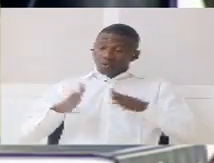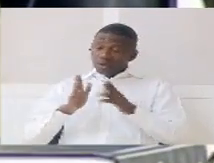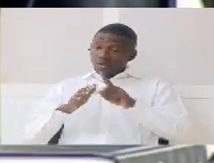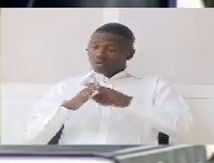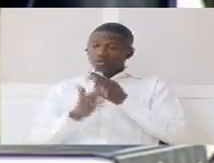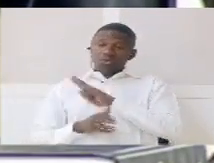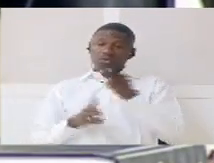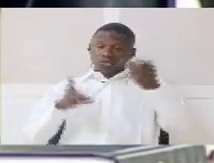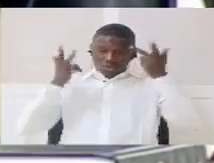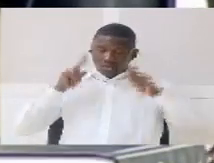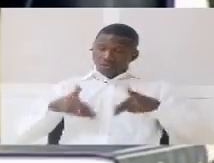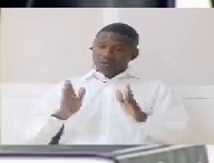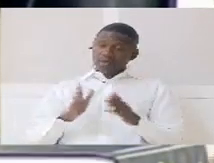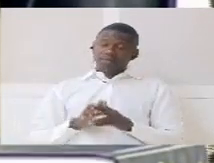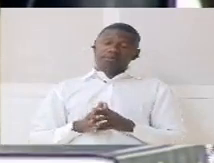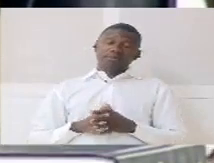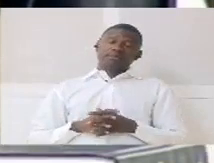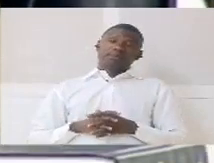person will not even behave. We see them as